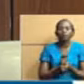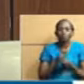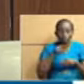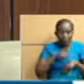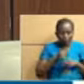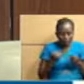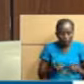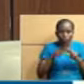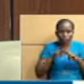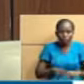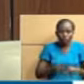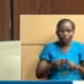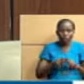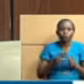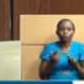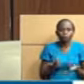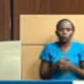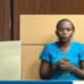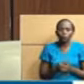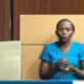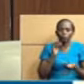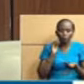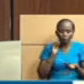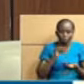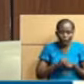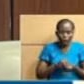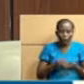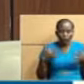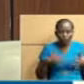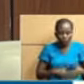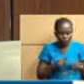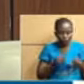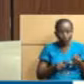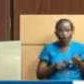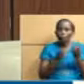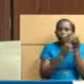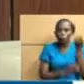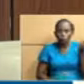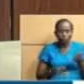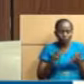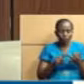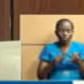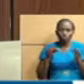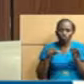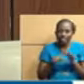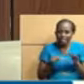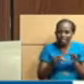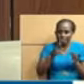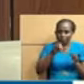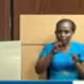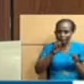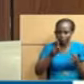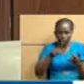really look, redefine shocks, redefine poor and non-poor, redefine risks, redefine